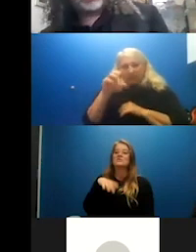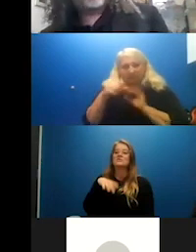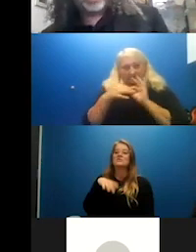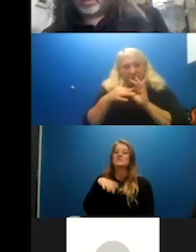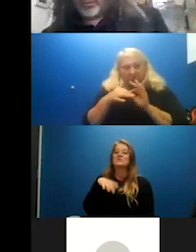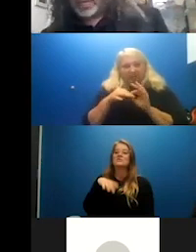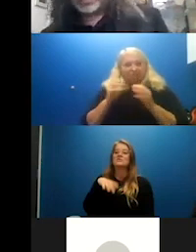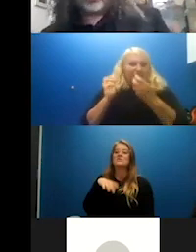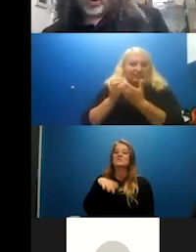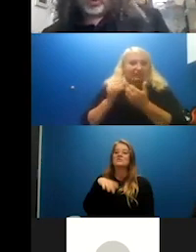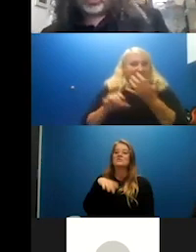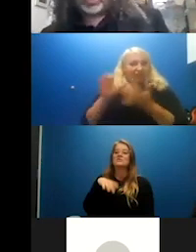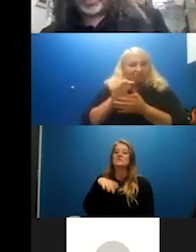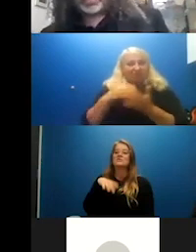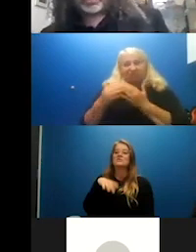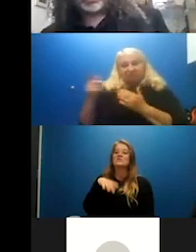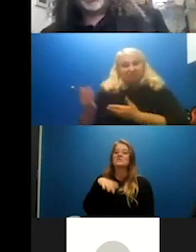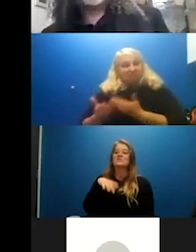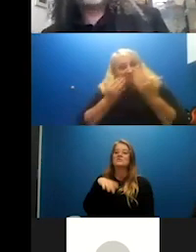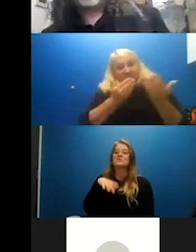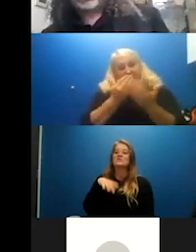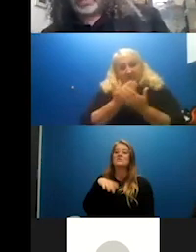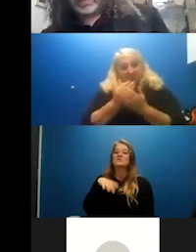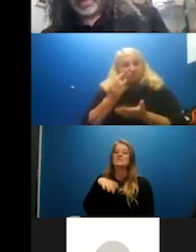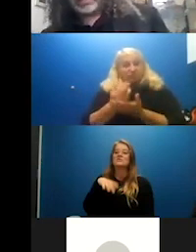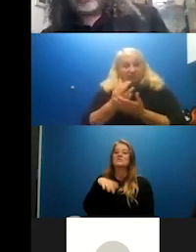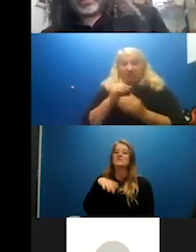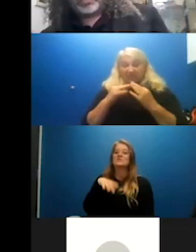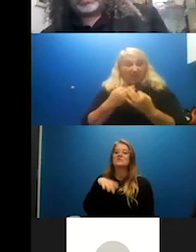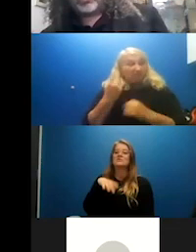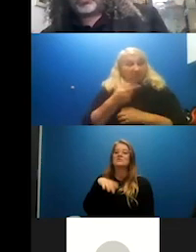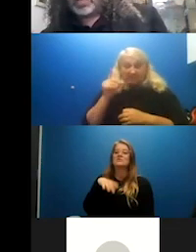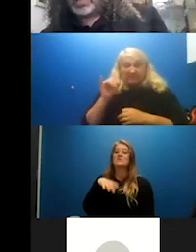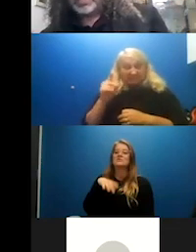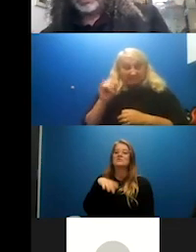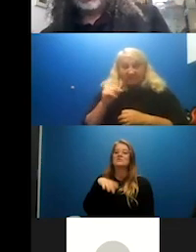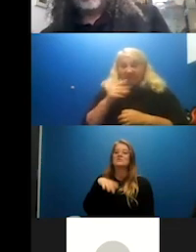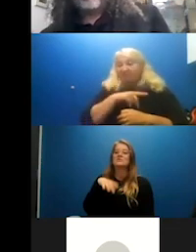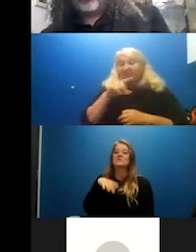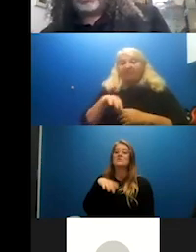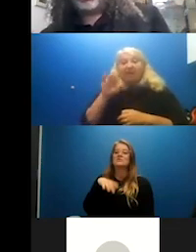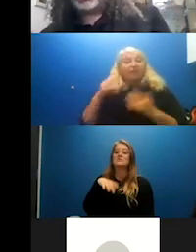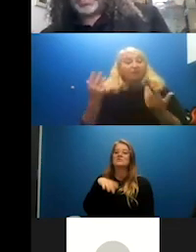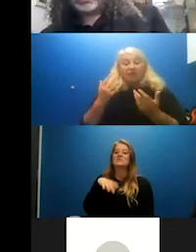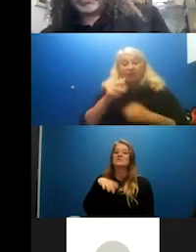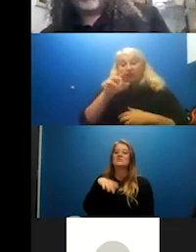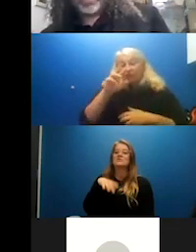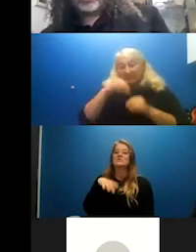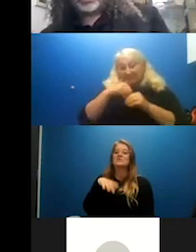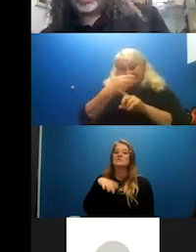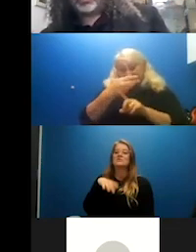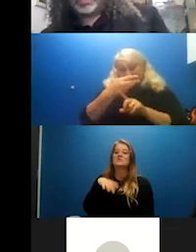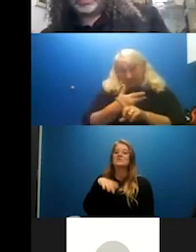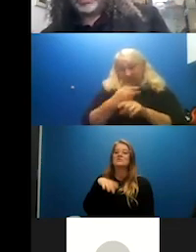then they provided the funding or the resources that were necessary, and the families did it. And they found that in 3 months, 50% of the